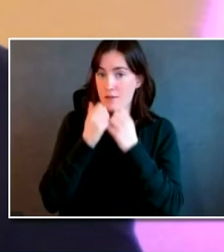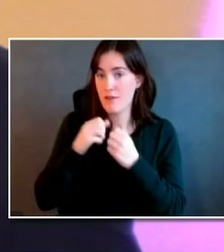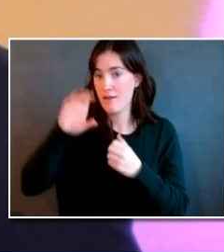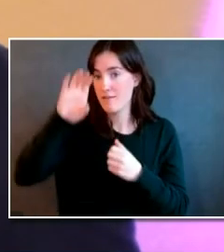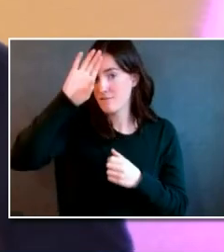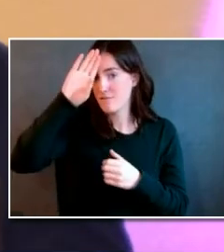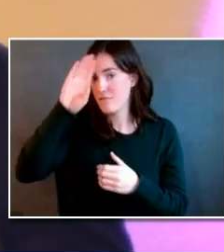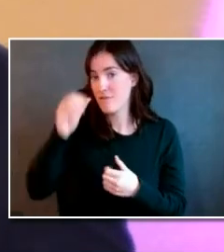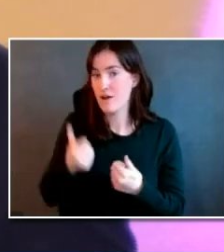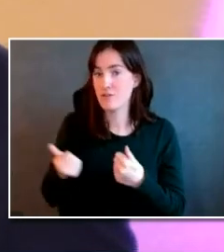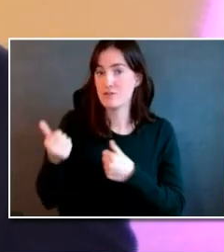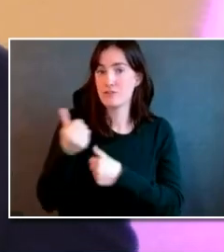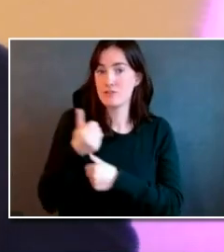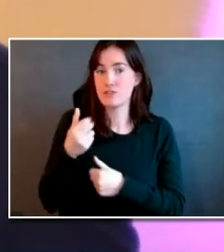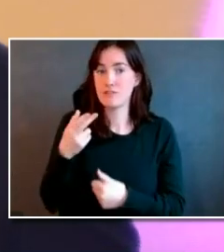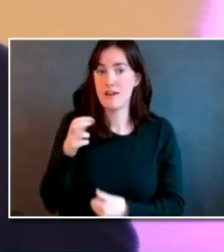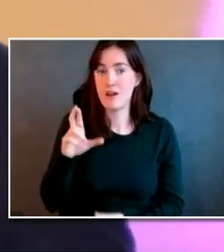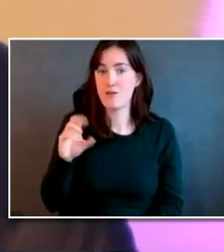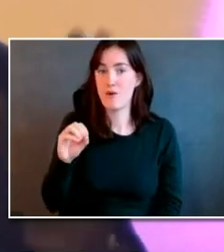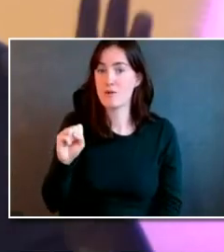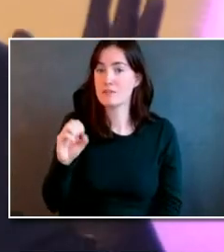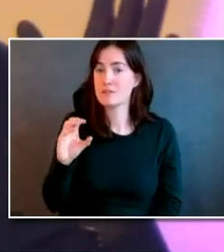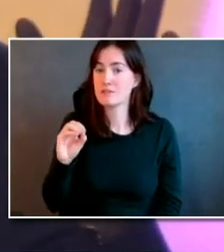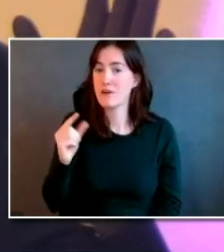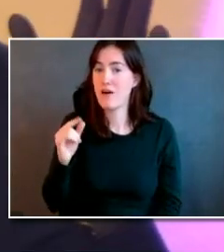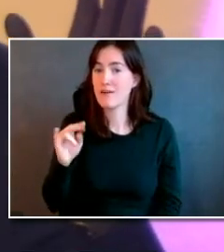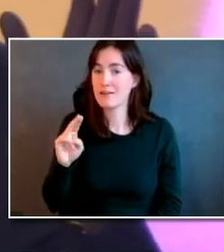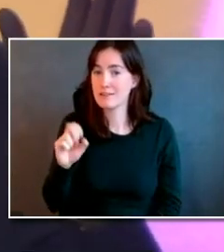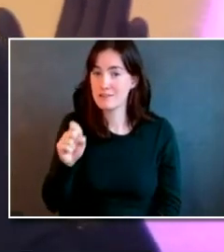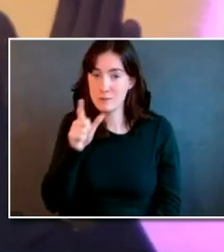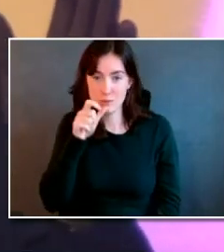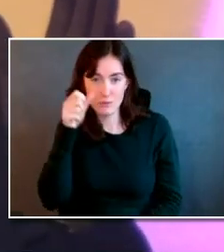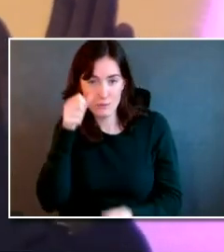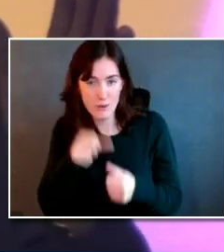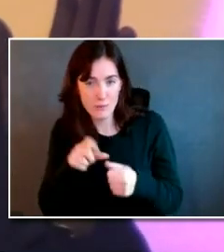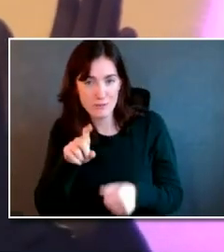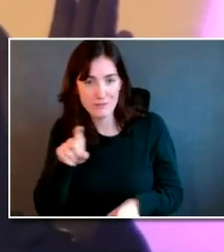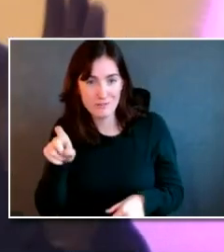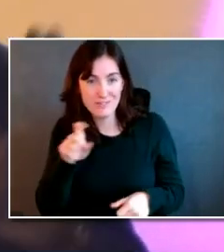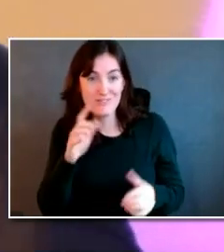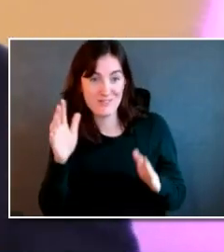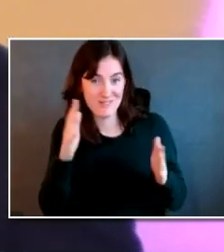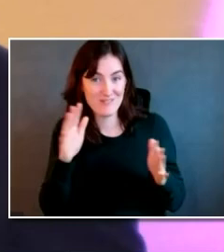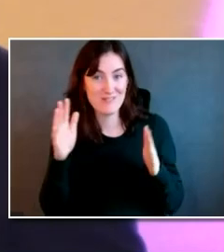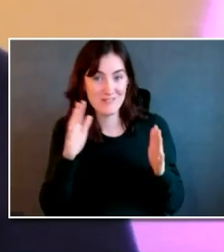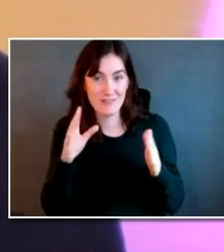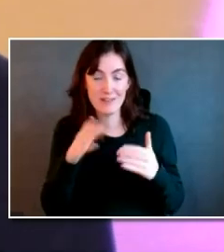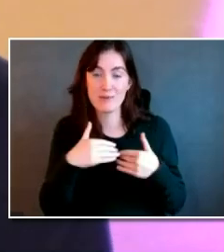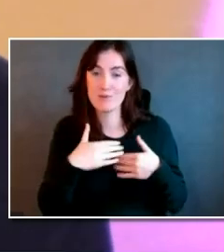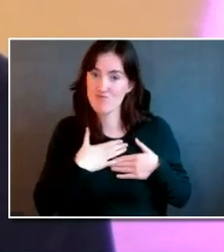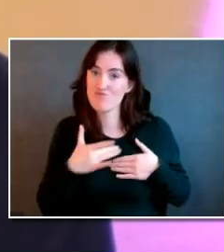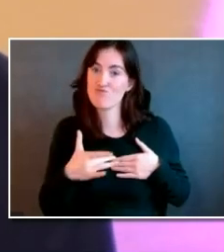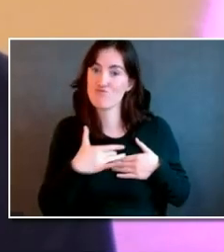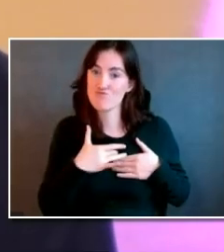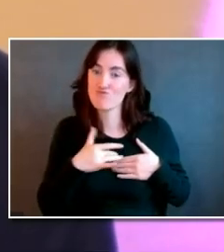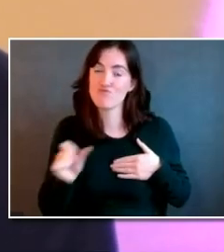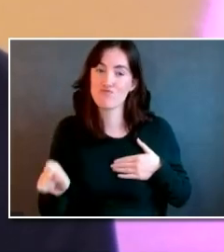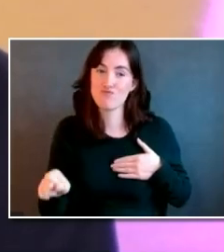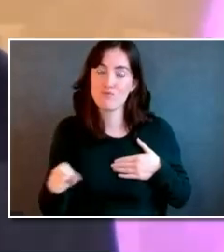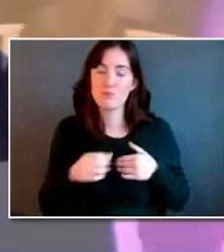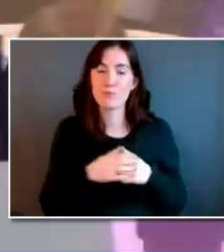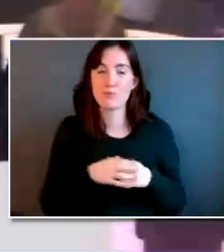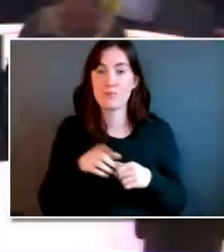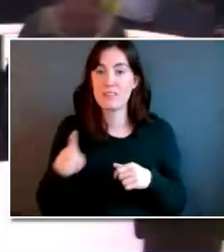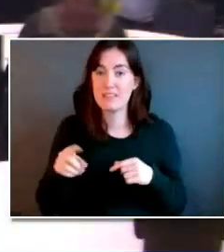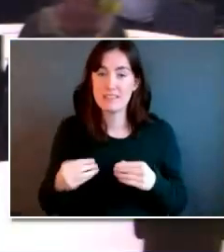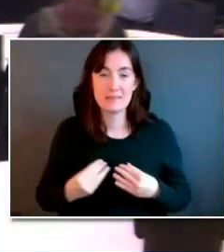Harold Scoggins, Who remembered that honoring? Ooh, it was deep. He inspired